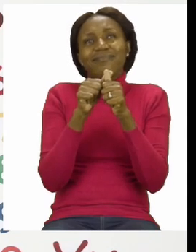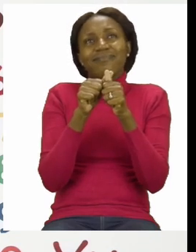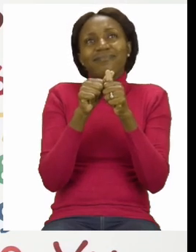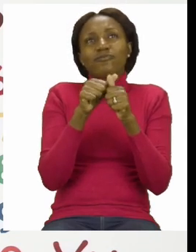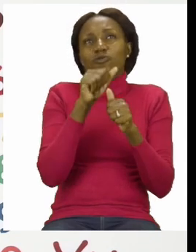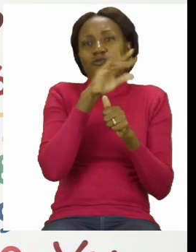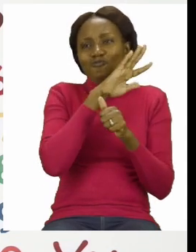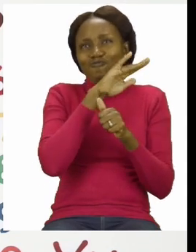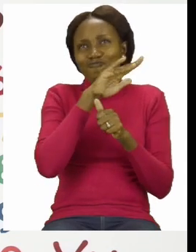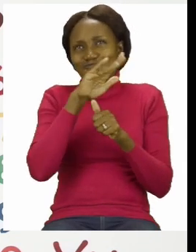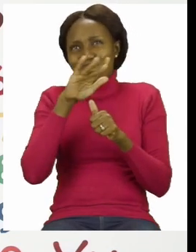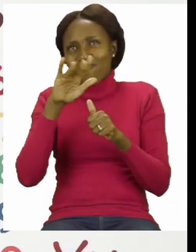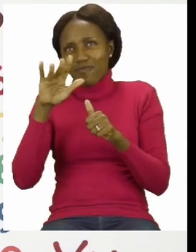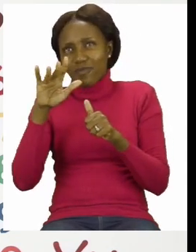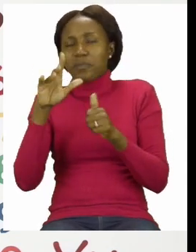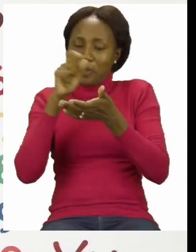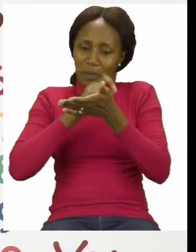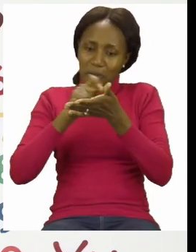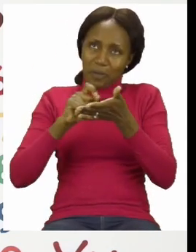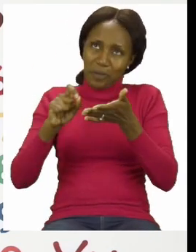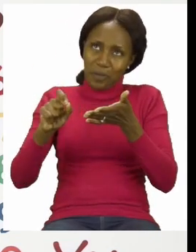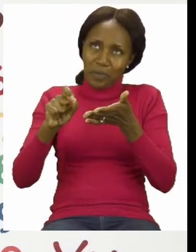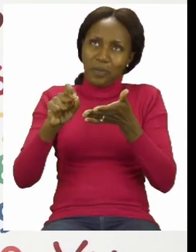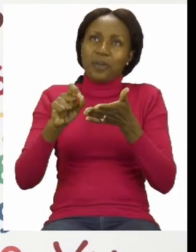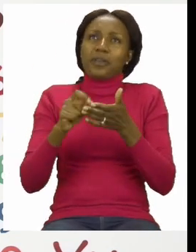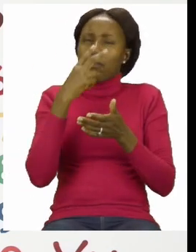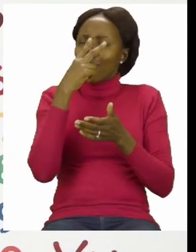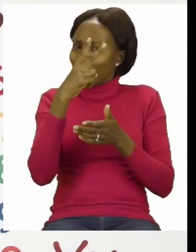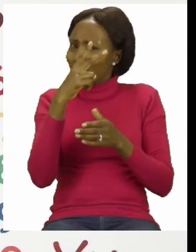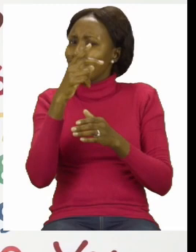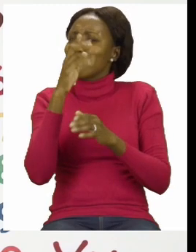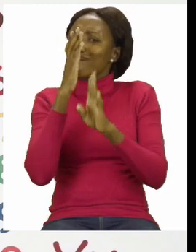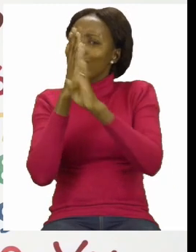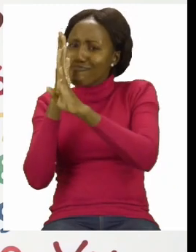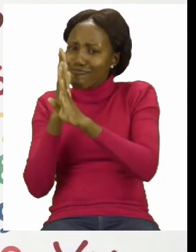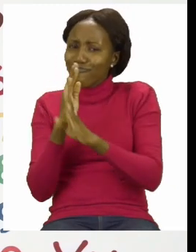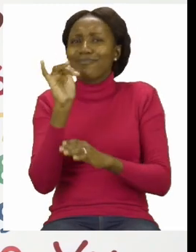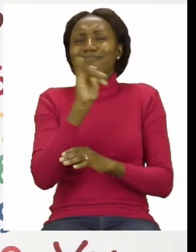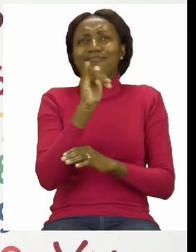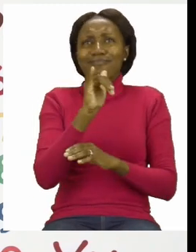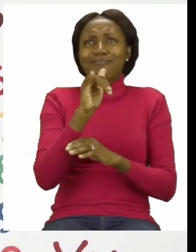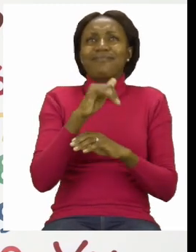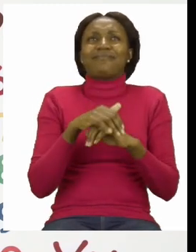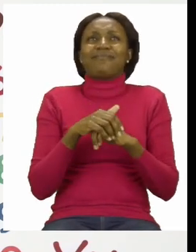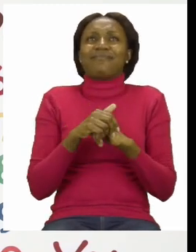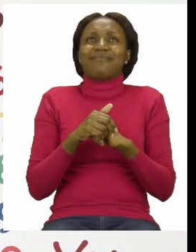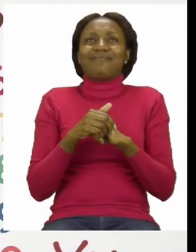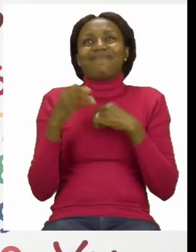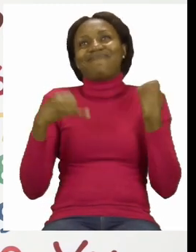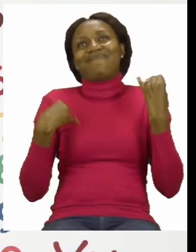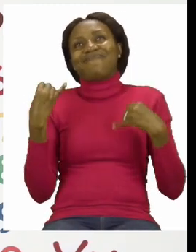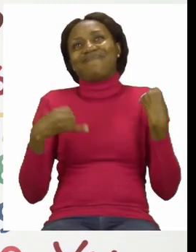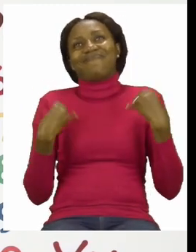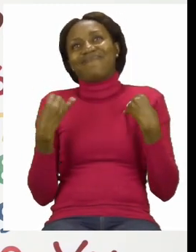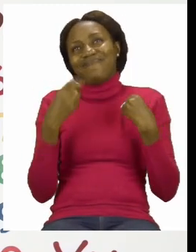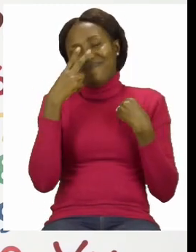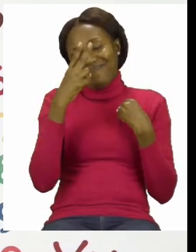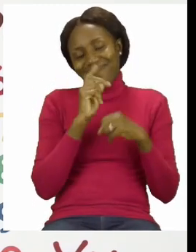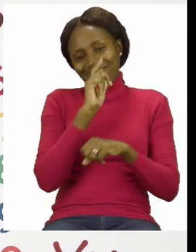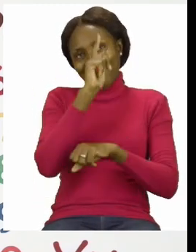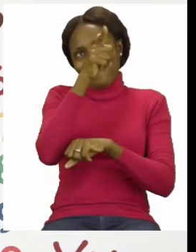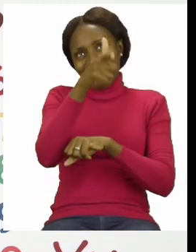out loud and also taking a good look at the picture for your clue. Have fun and I'll see